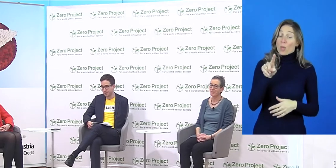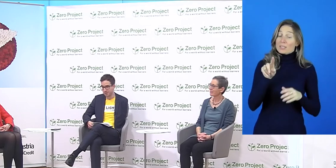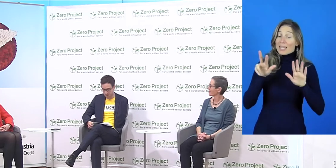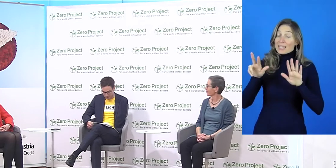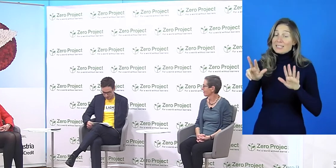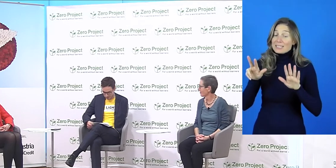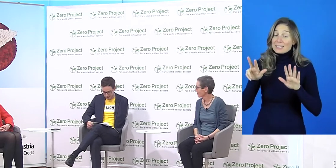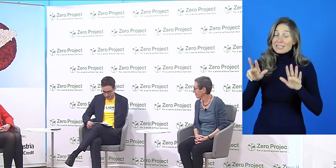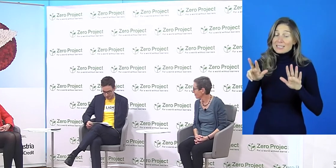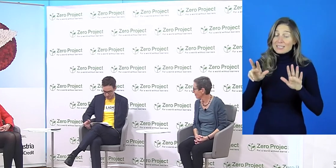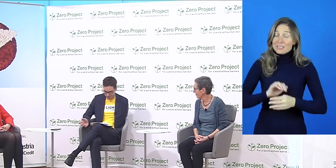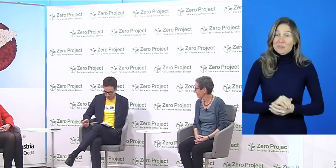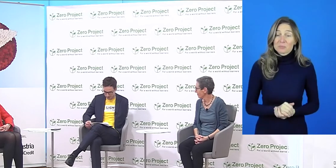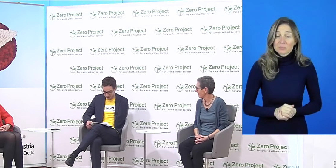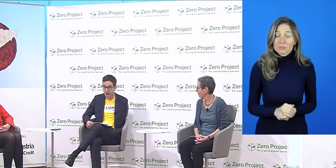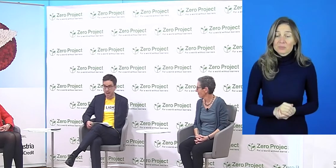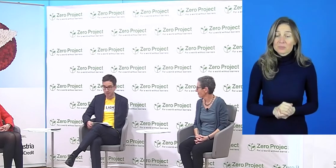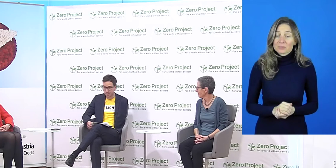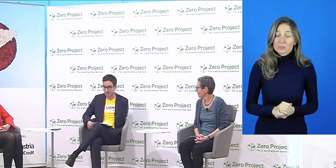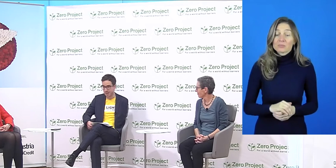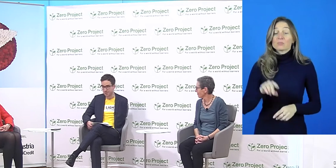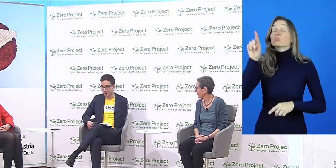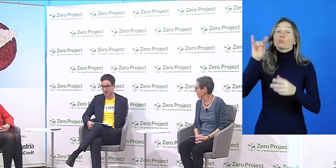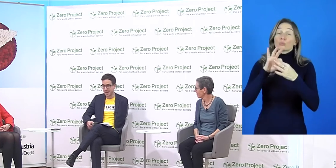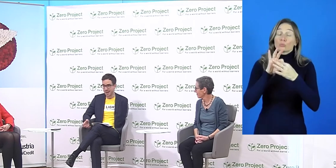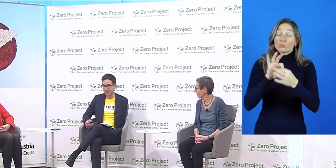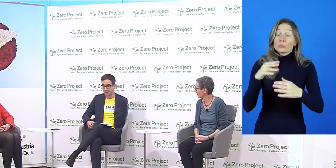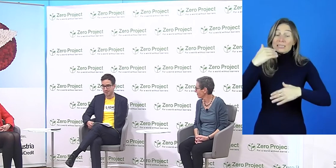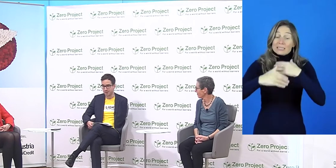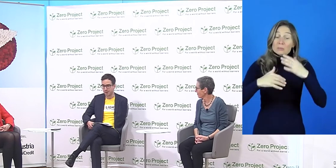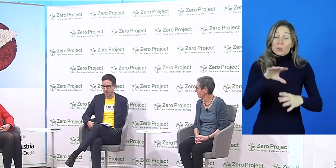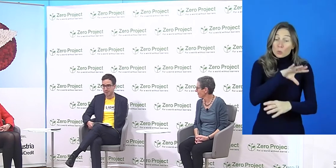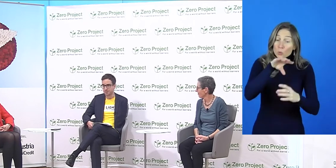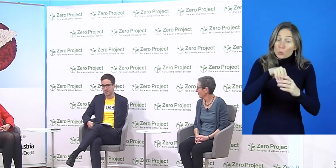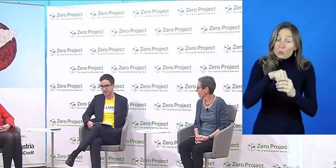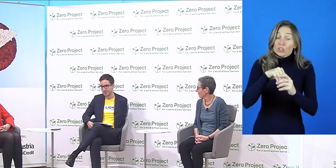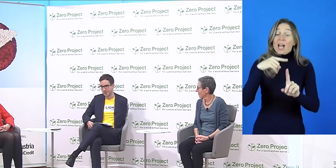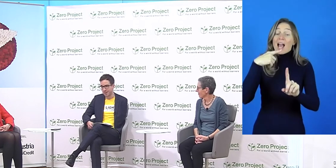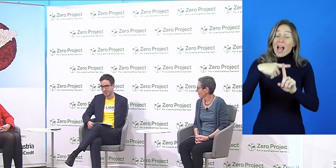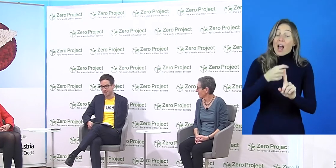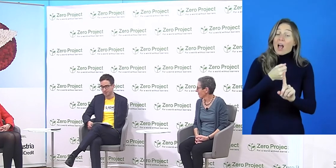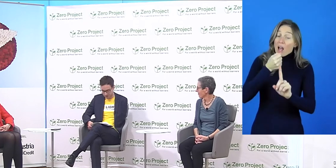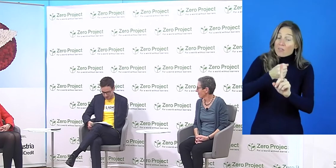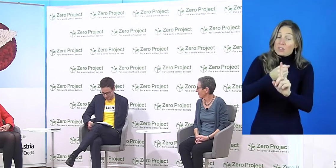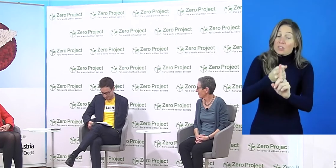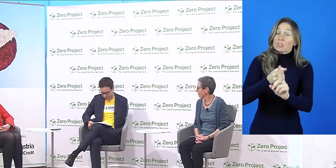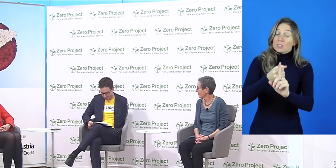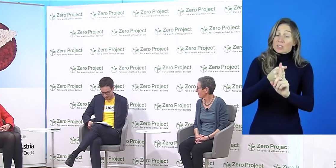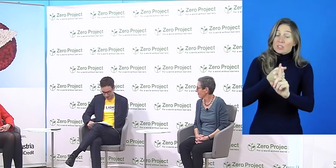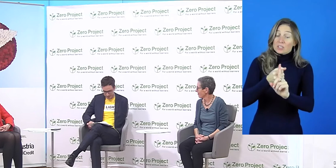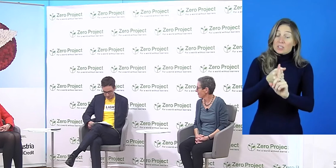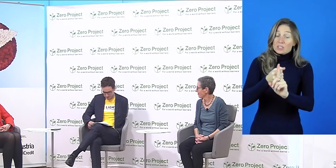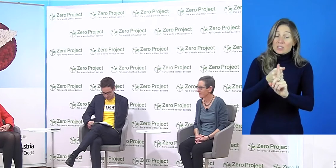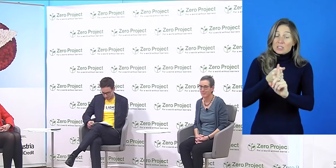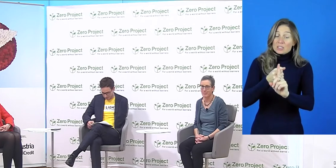of disability inclusion and disability advocacy, as well as her expertise lies in the communication and